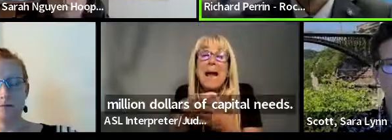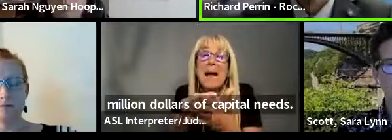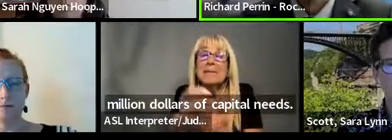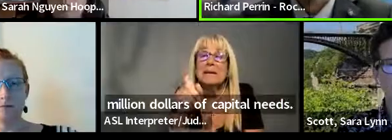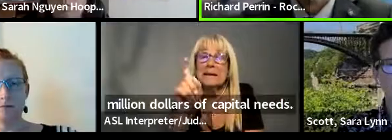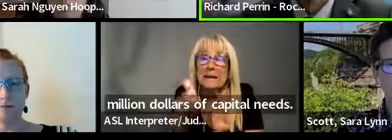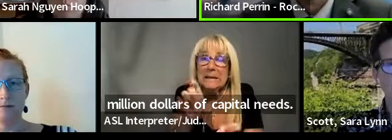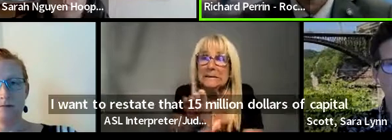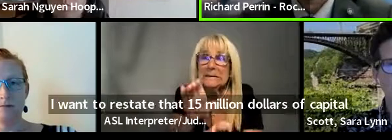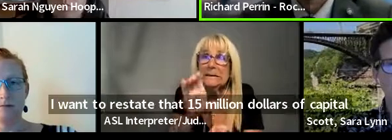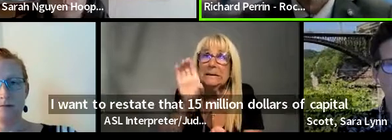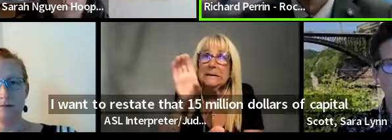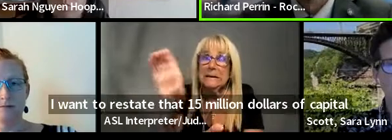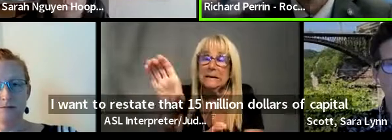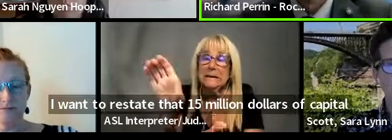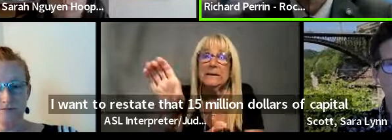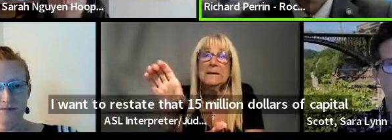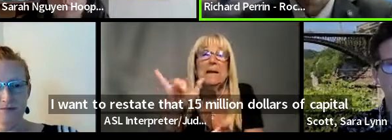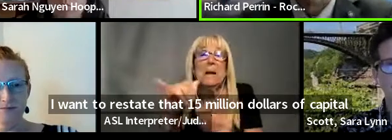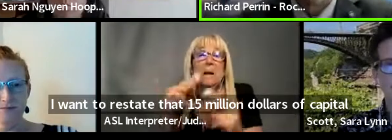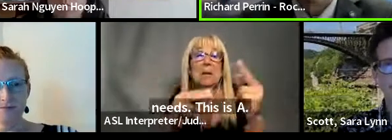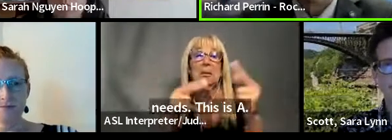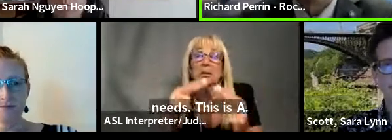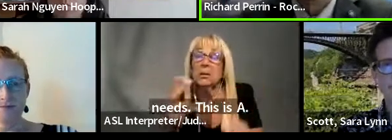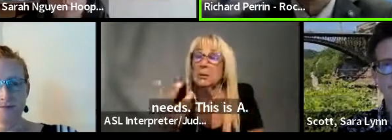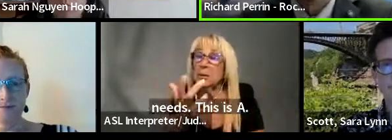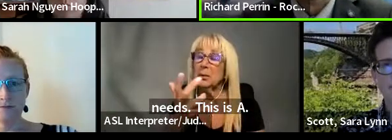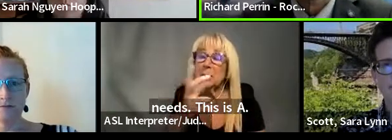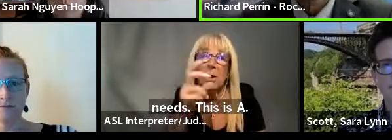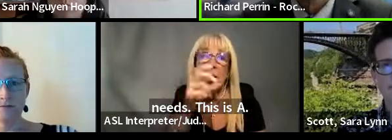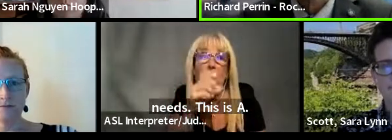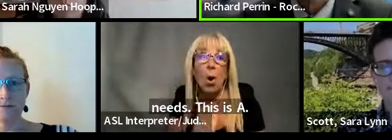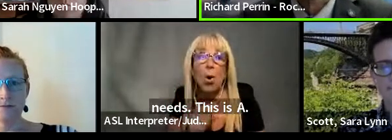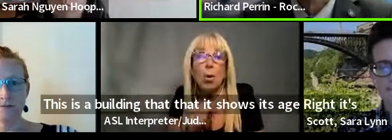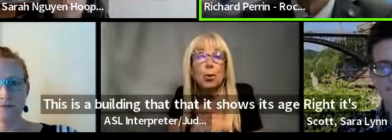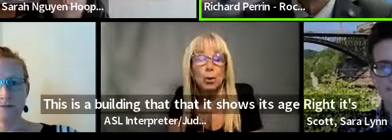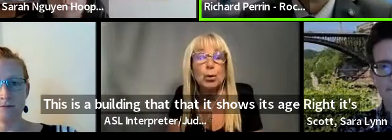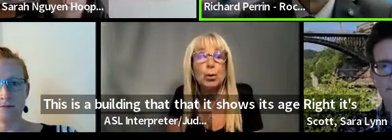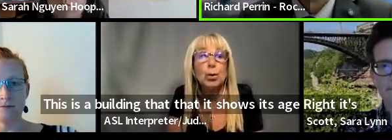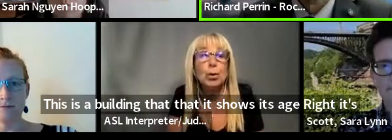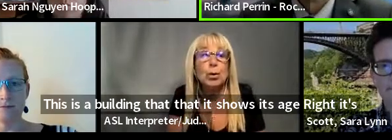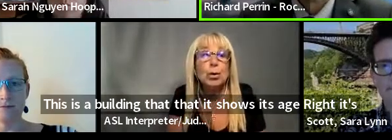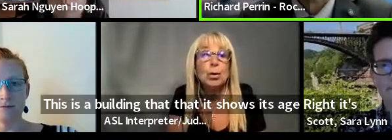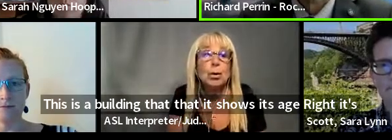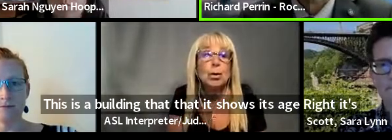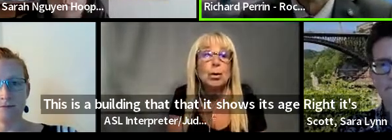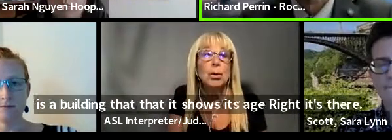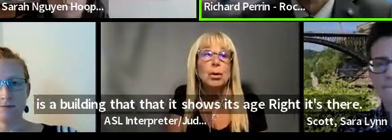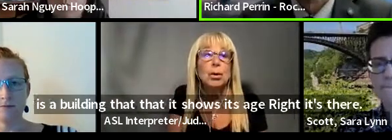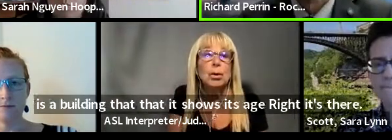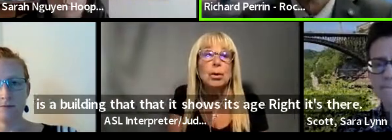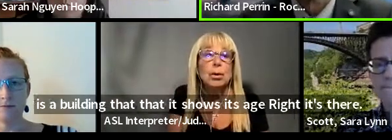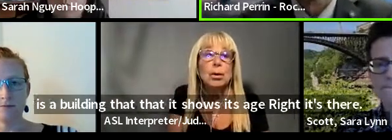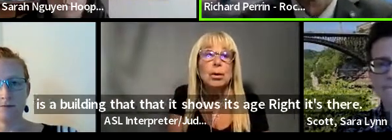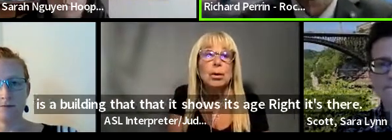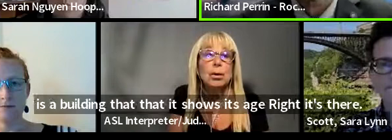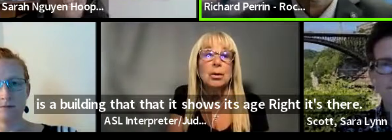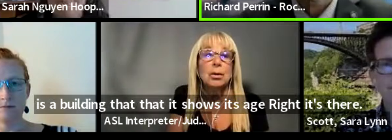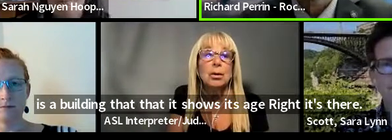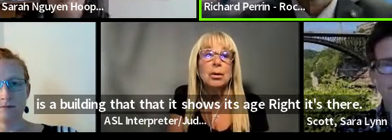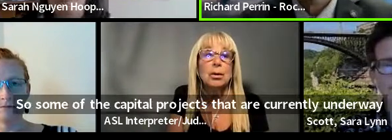a building that it shows its age, right? It's there. So some of the capital projects that are currently